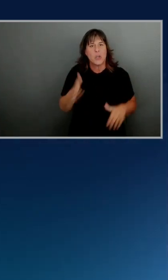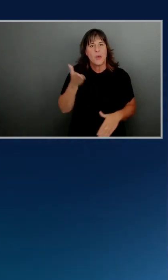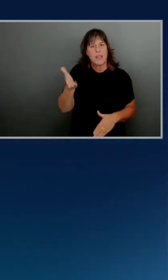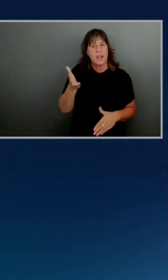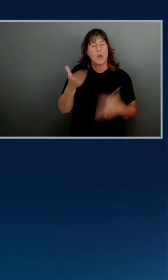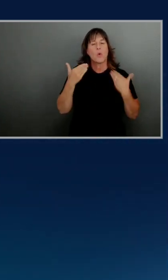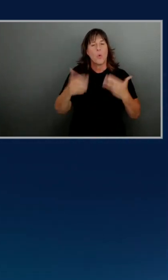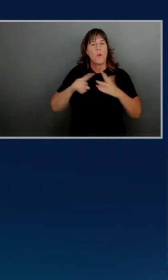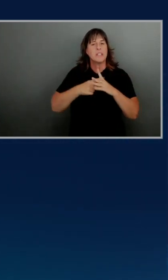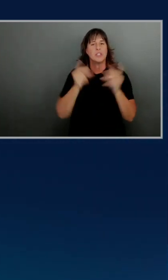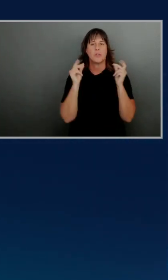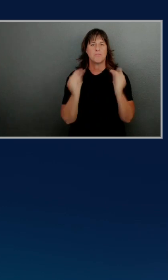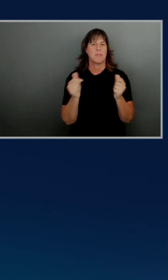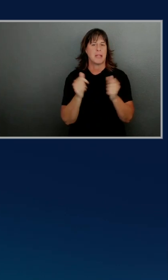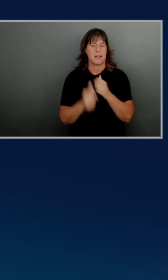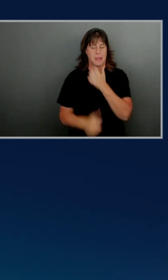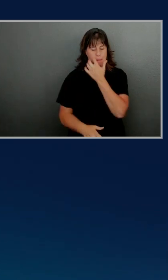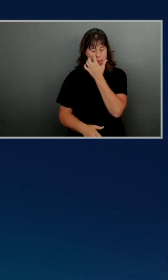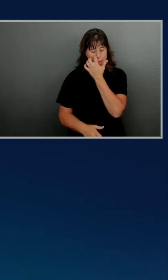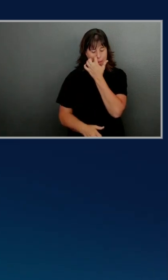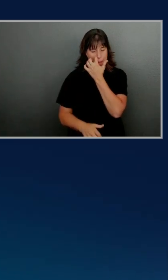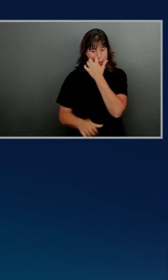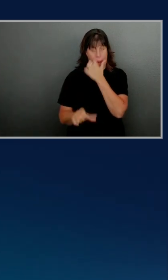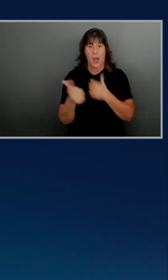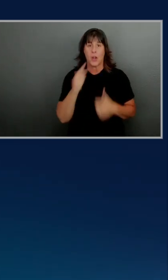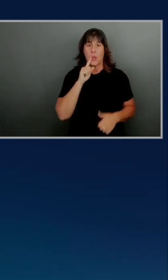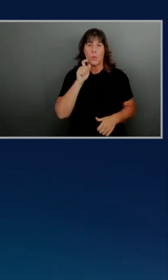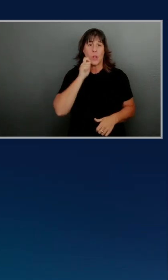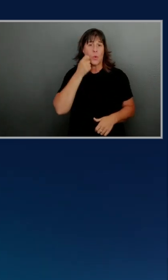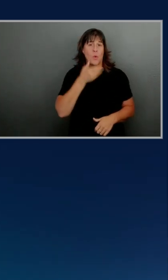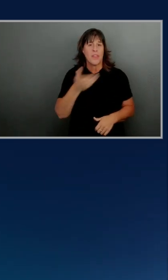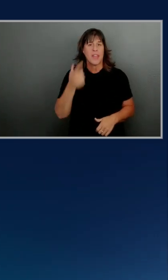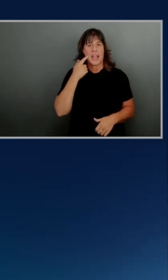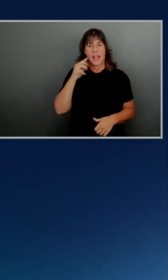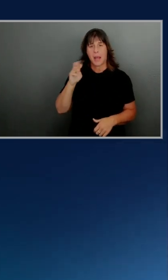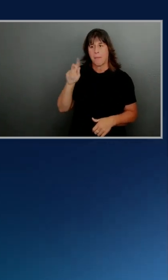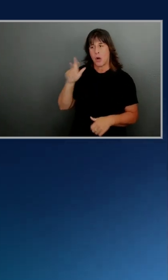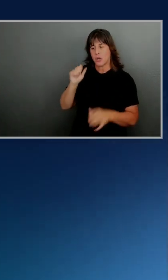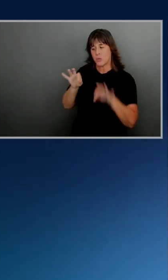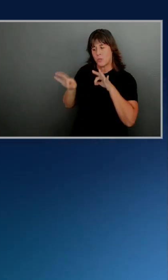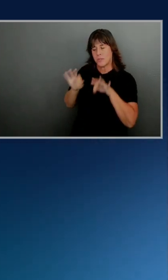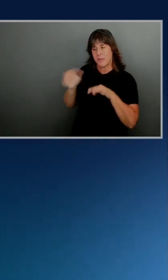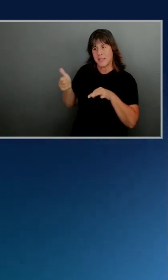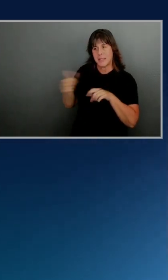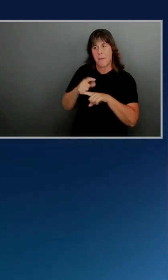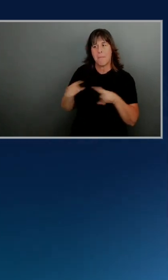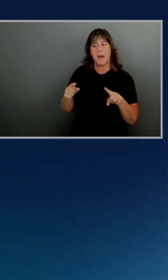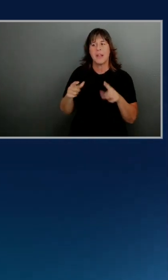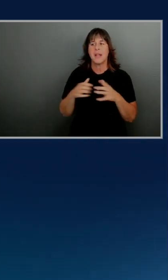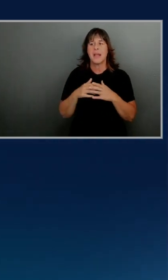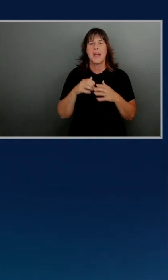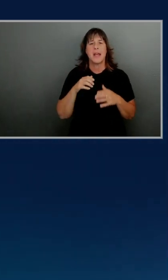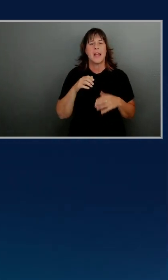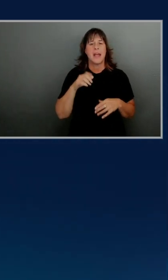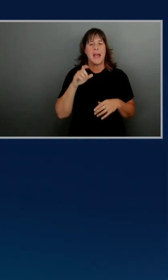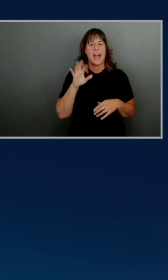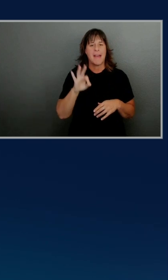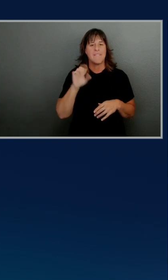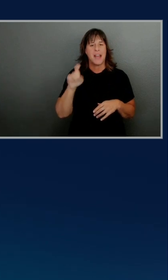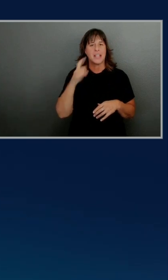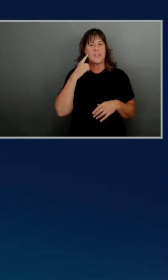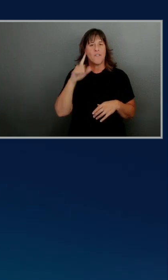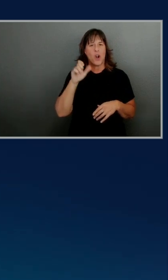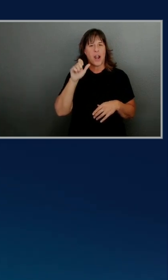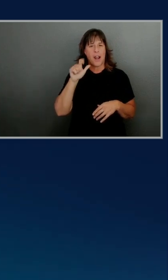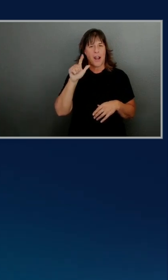job right away. Another really cool thing I think that Marcus is going to go into too is that FSx for Lustre is unique